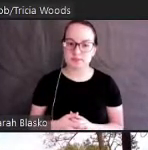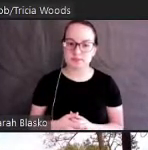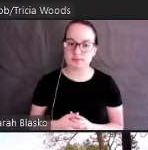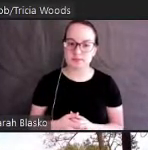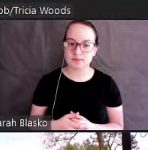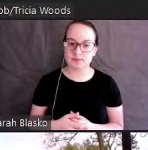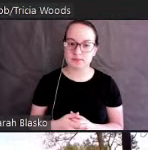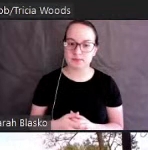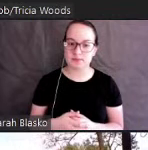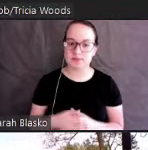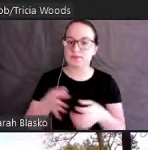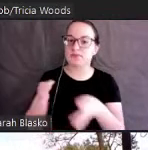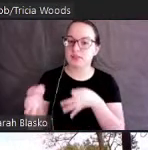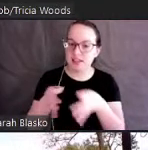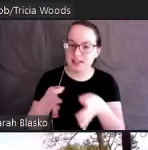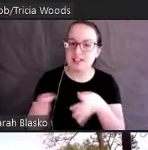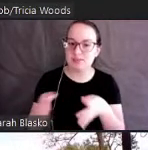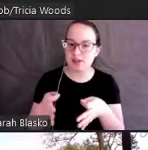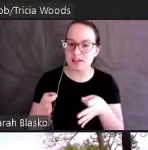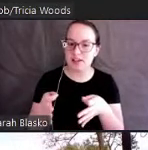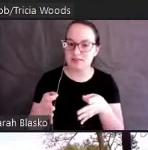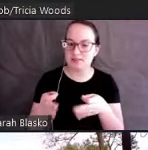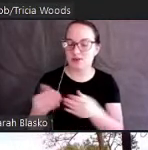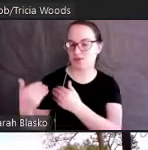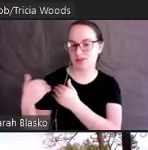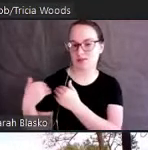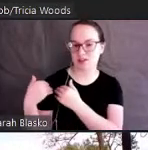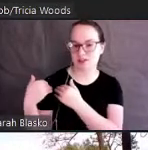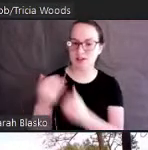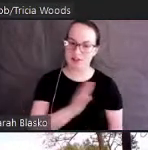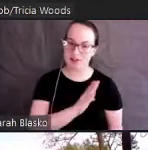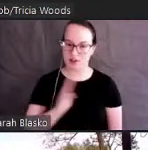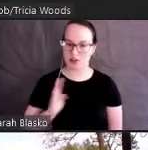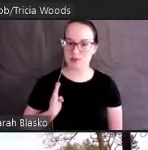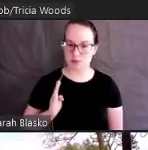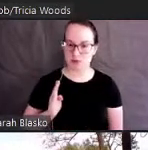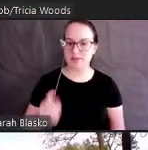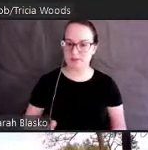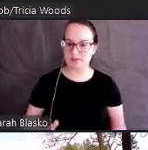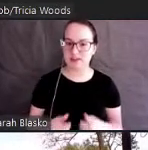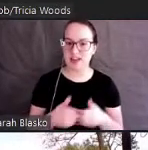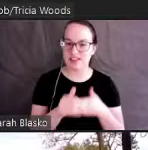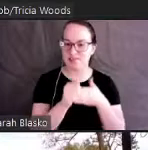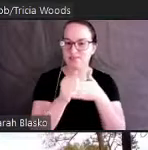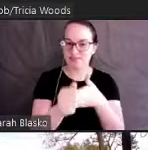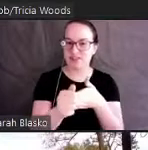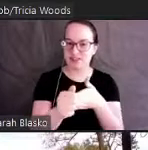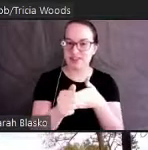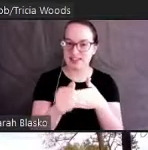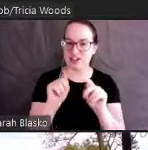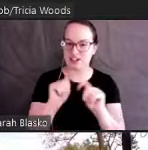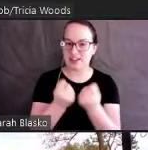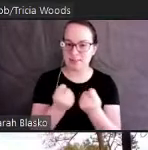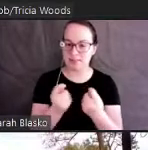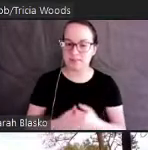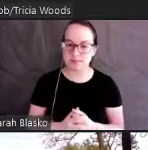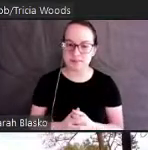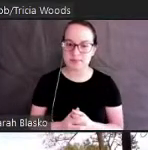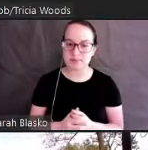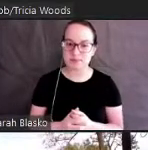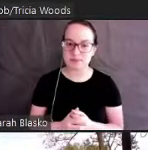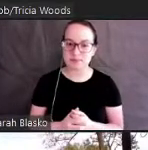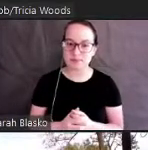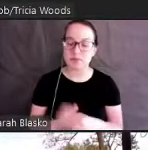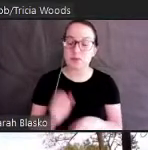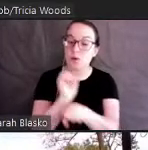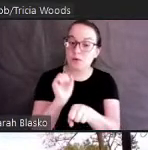and responsibilities of the board, our elders, and the ministry leadership. So the board, working with Vince and our